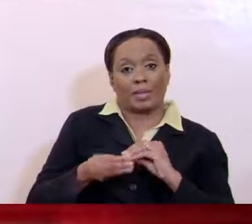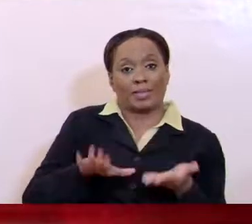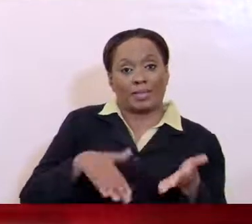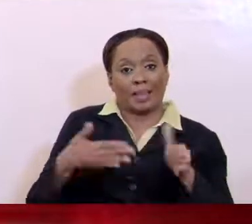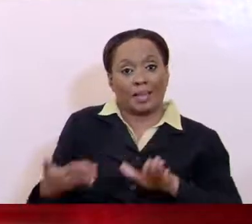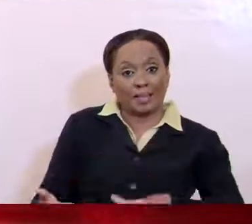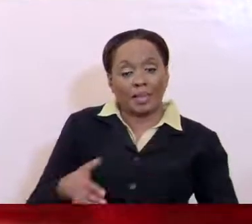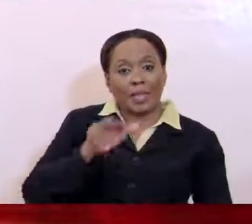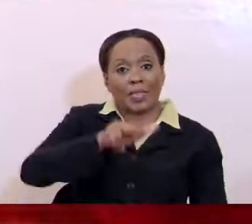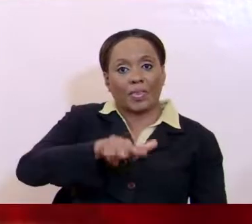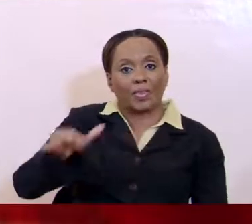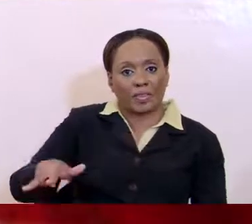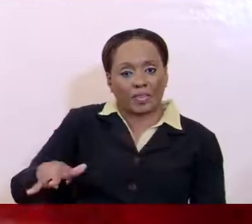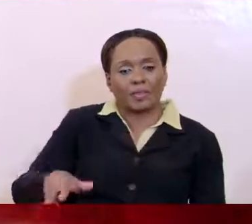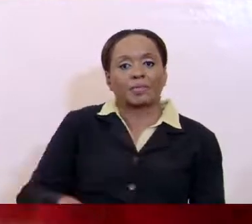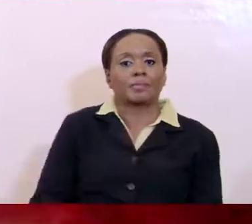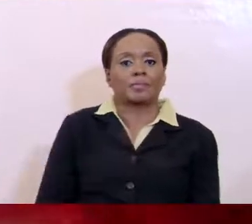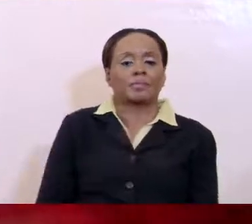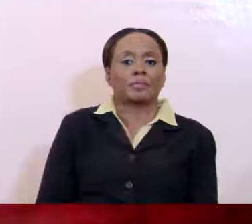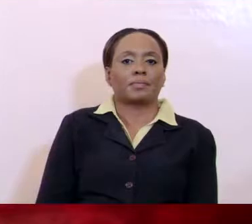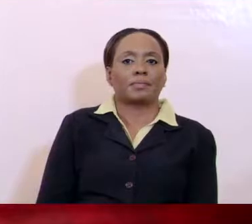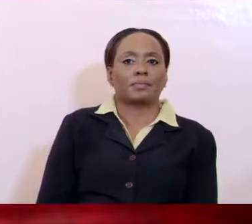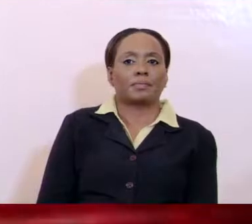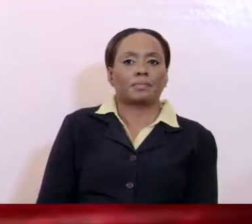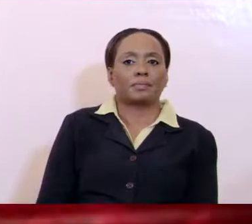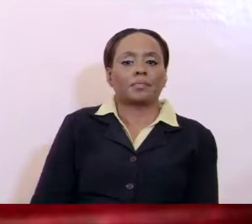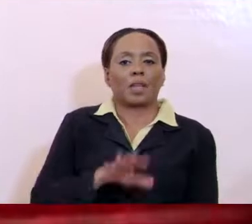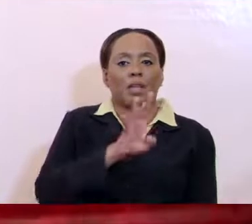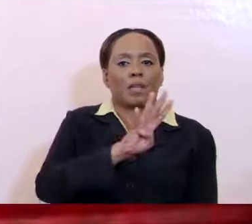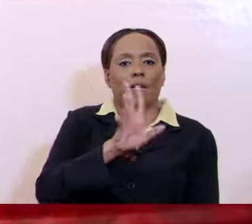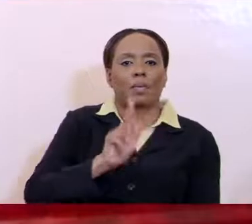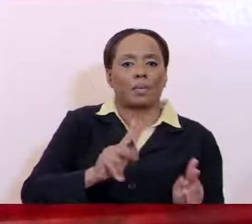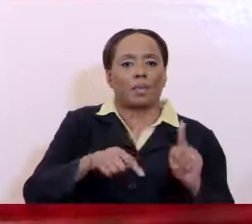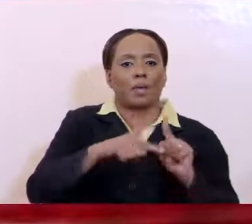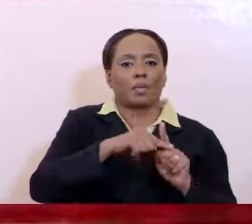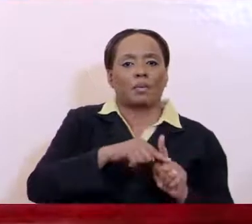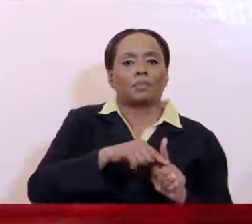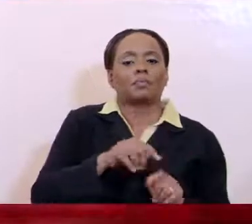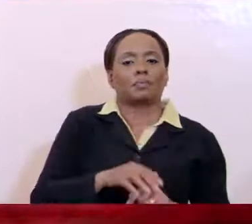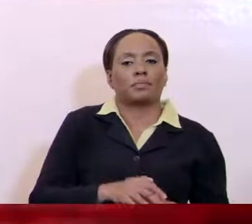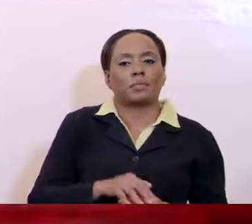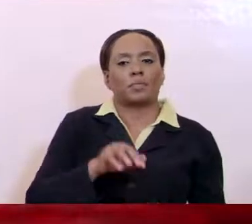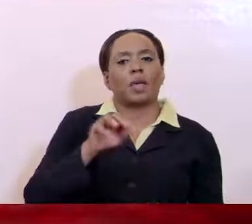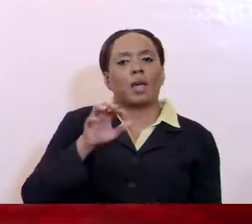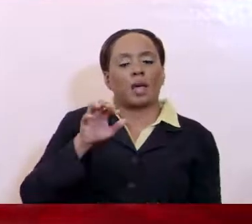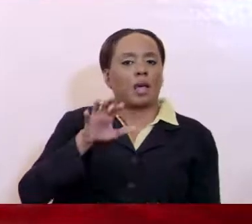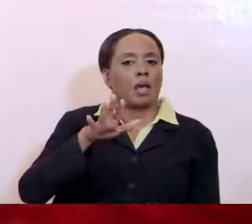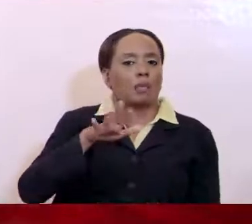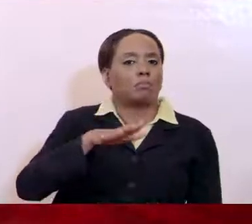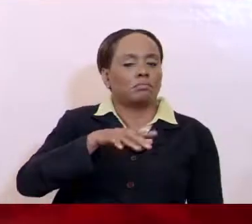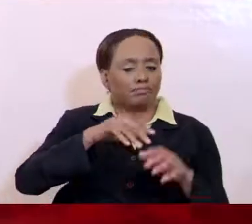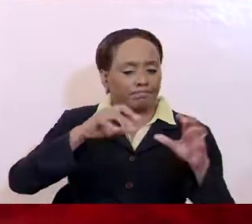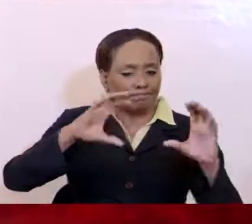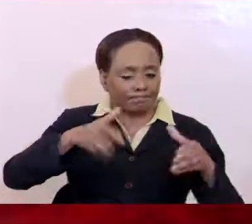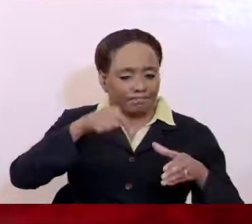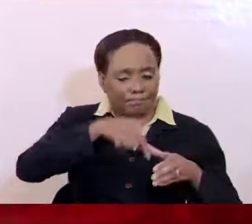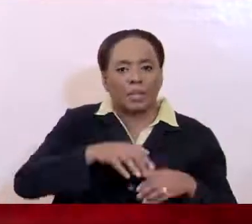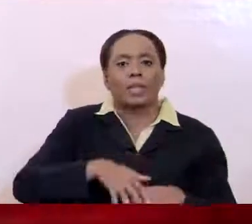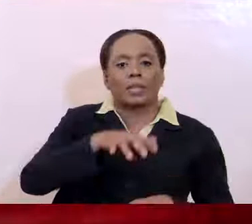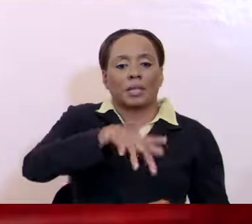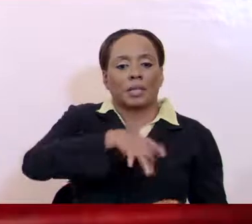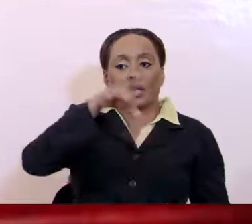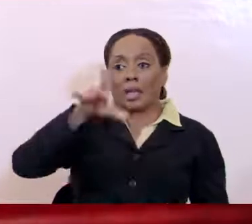33. The 45 cases comprise 21 women and 24 men. 7 of the persons who